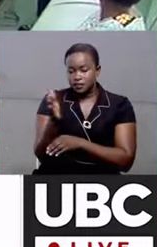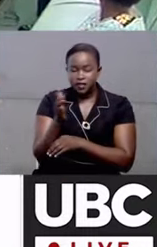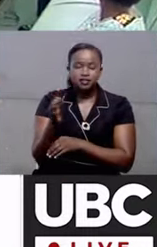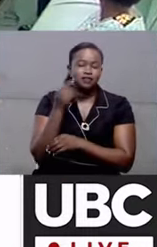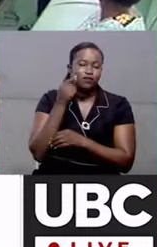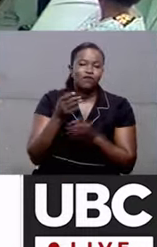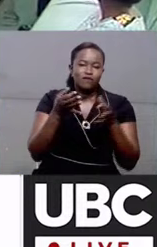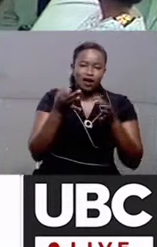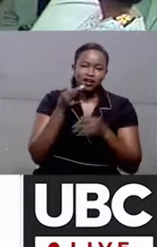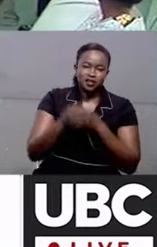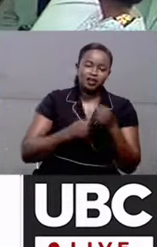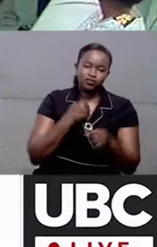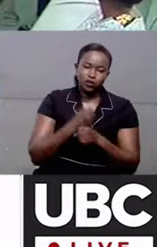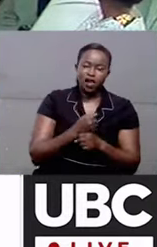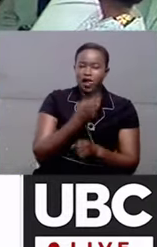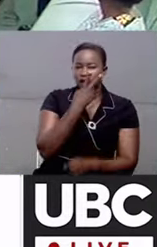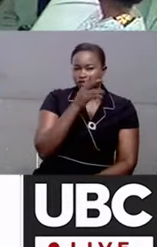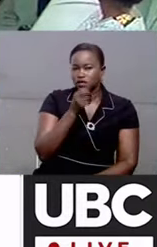year